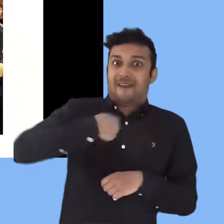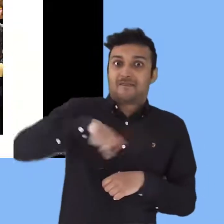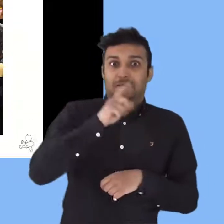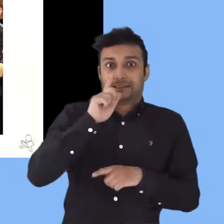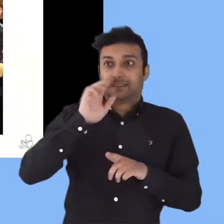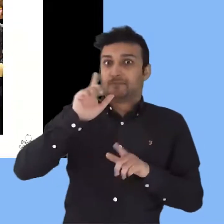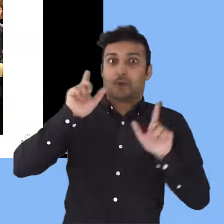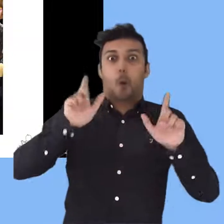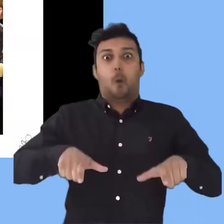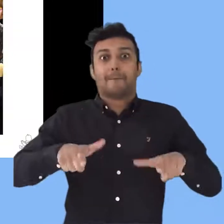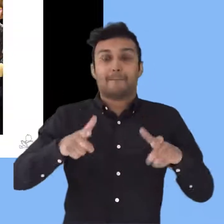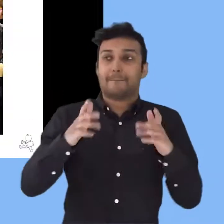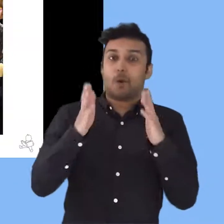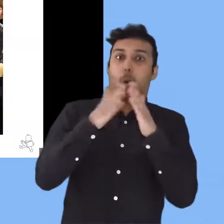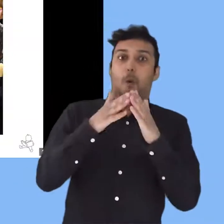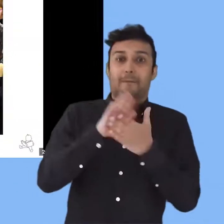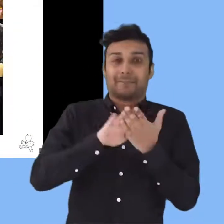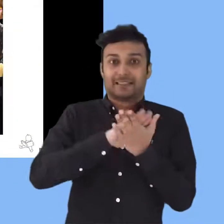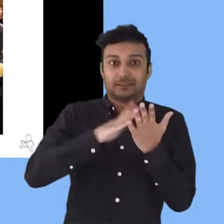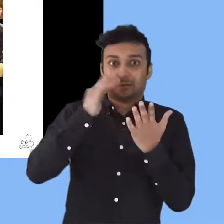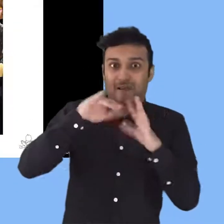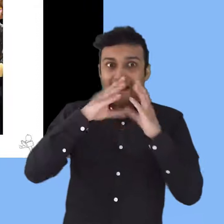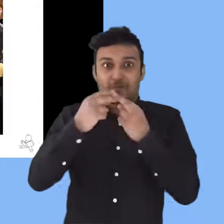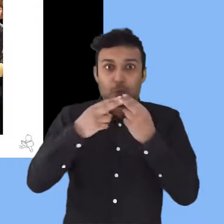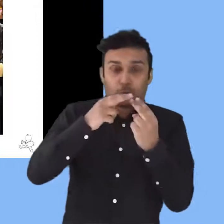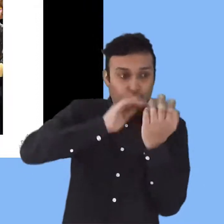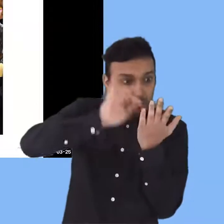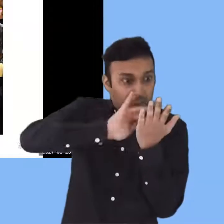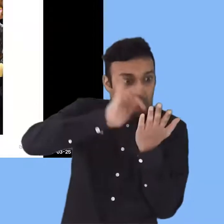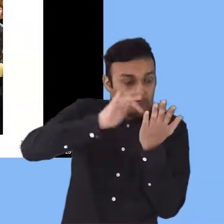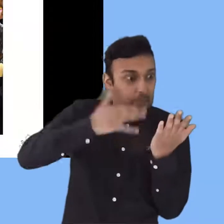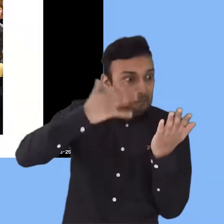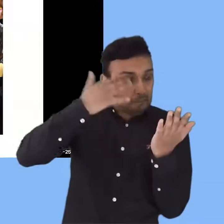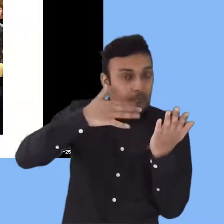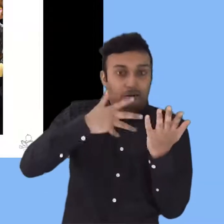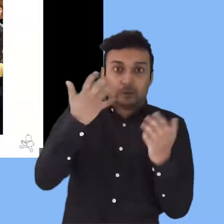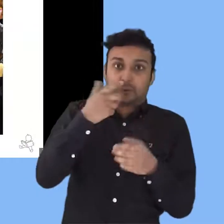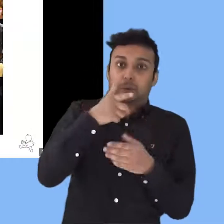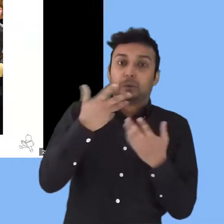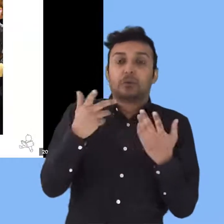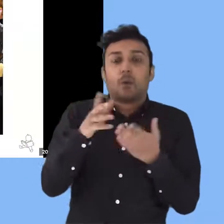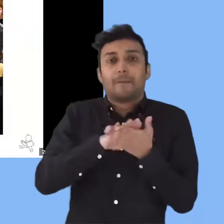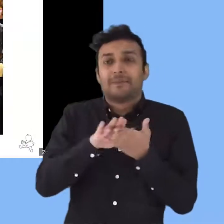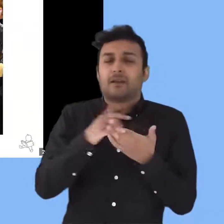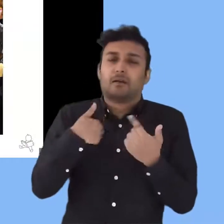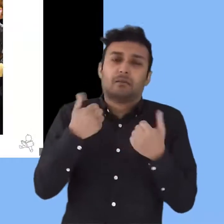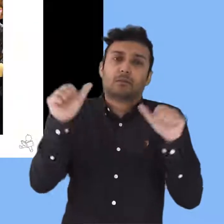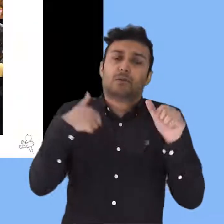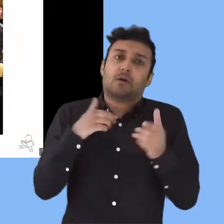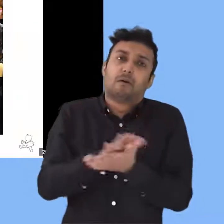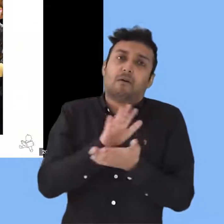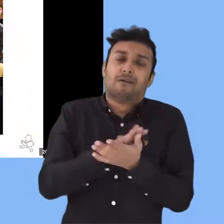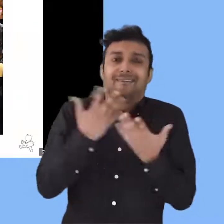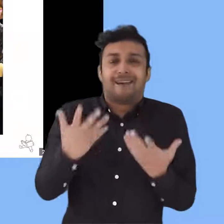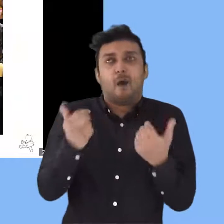but it's had a real impact on our lives and how we see race and racism. And I'm really pleased that we're now having these conversations, slightly frustrated